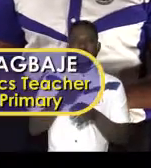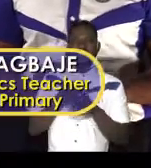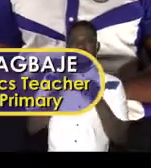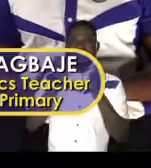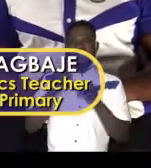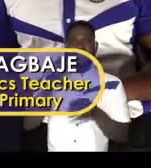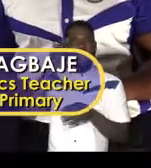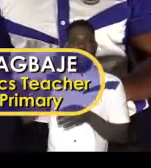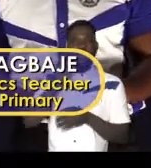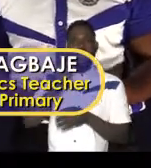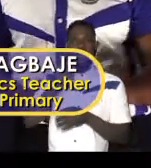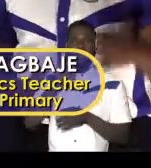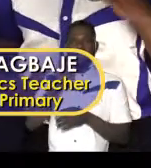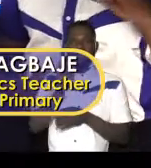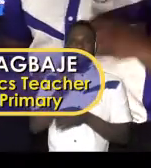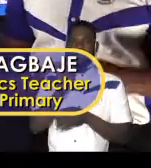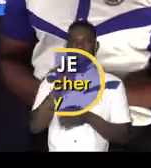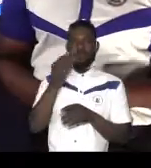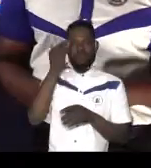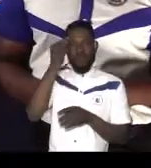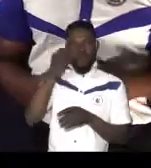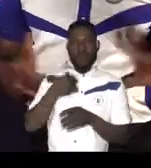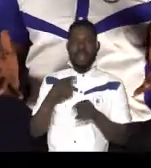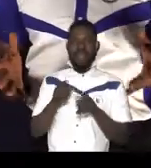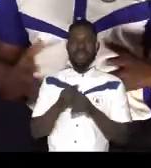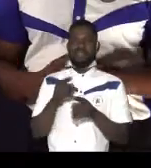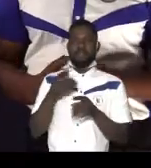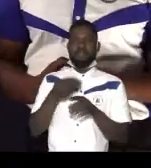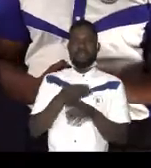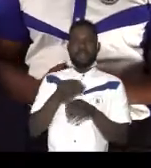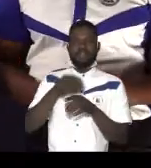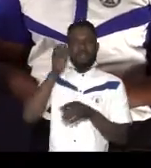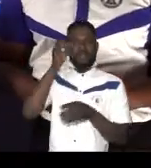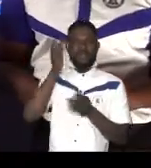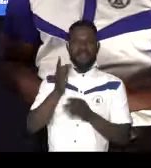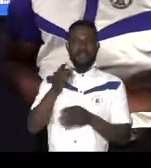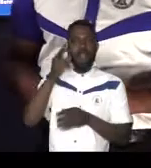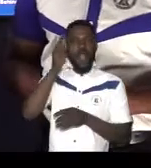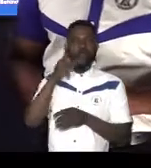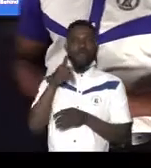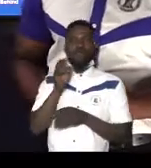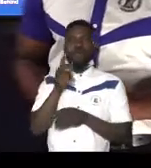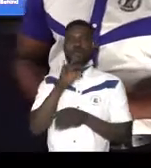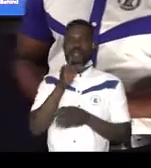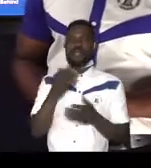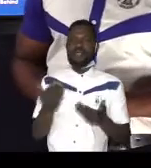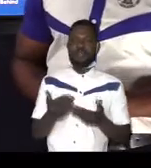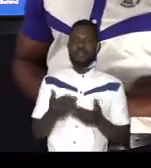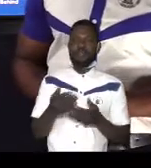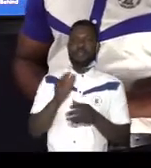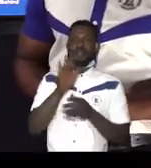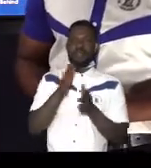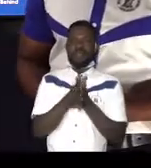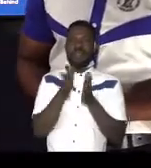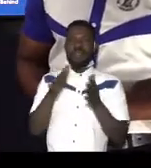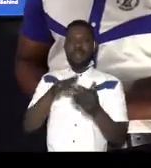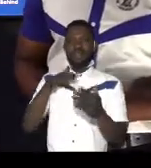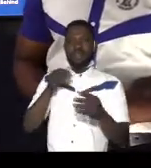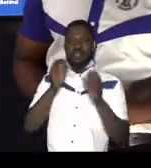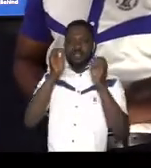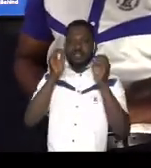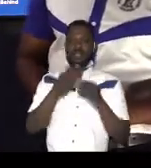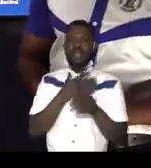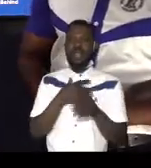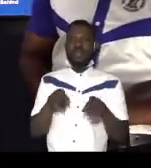teacher, Uncle Agbaje, but you know me as the mathematician. Uncle Popo is here, your general studies